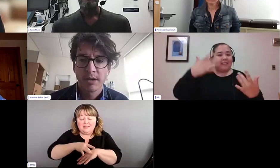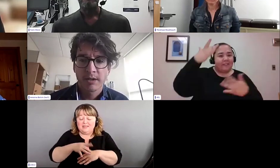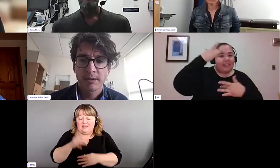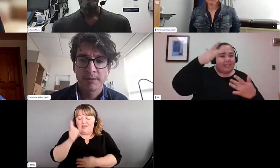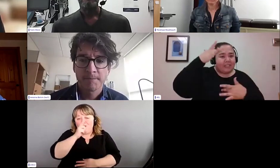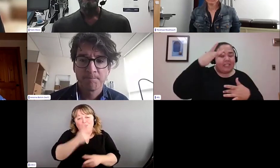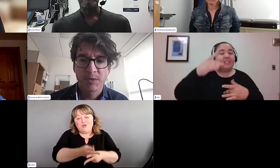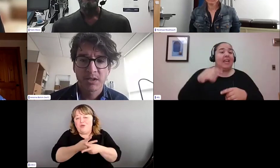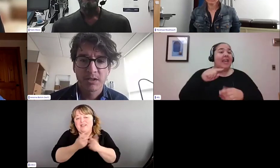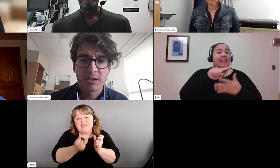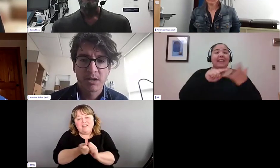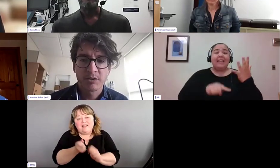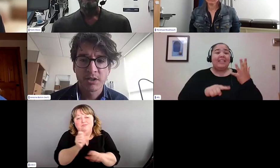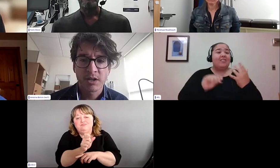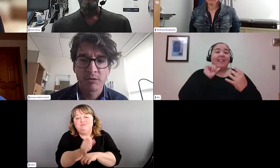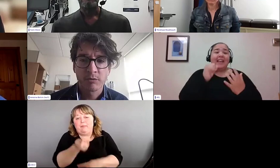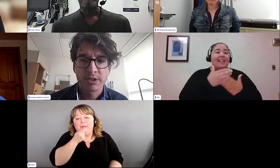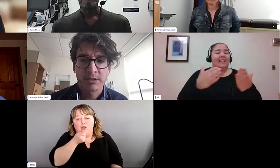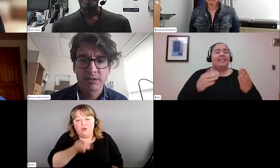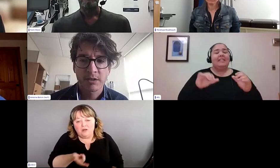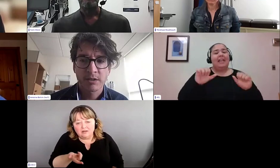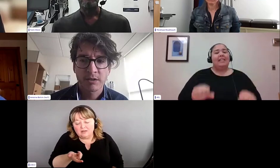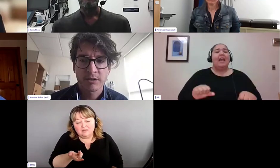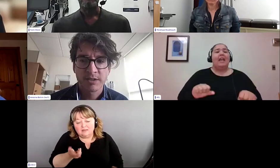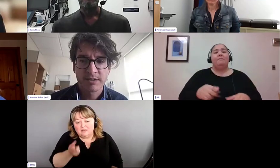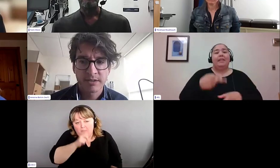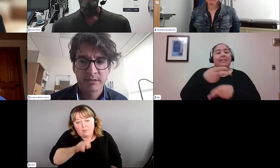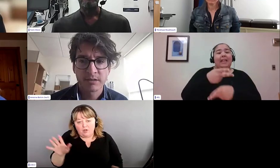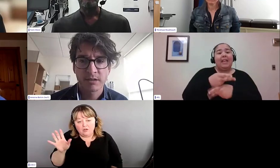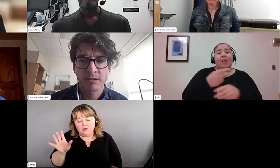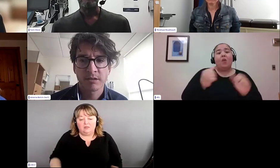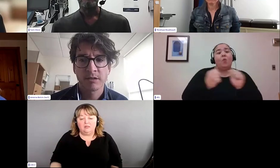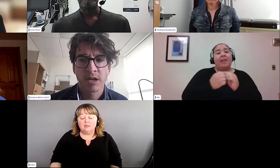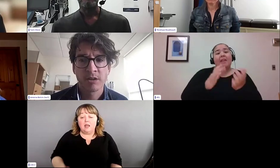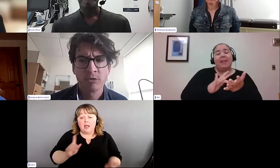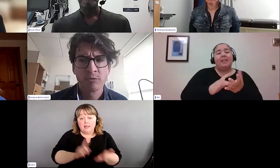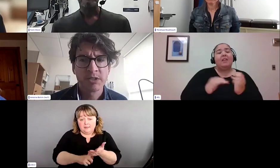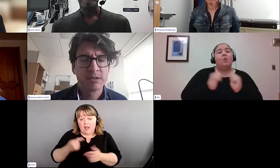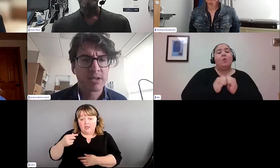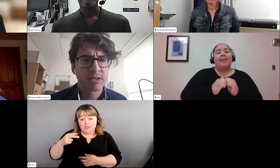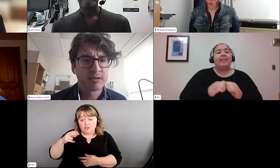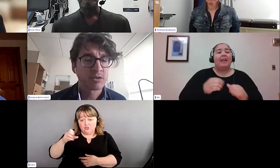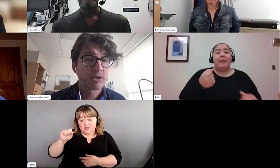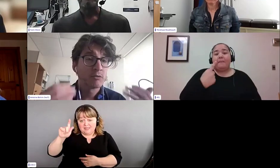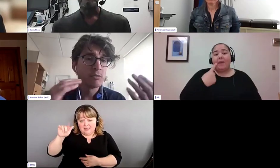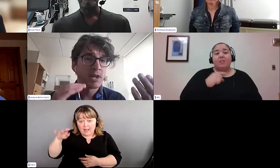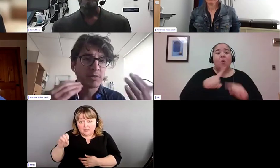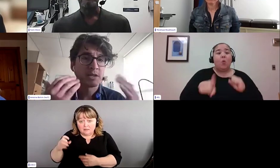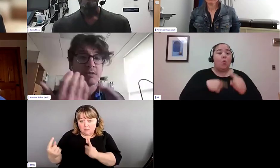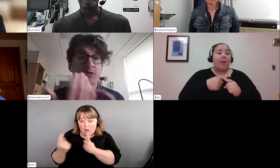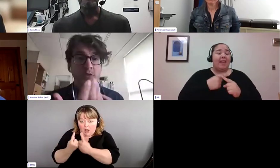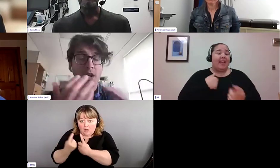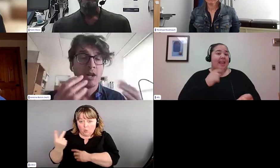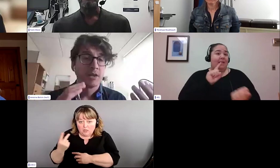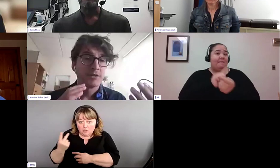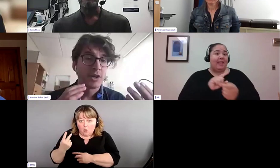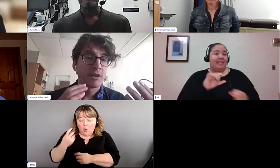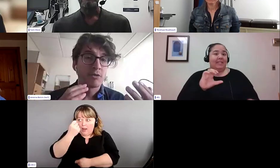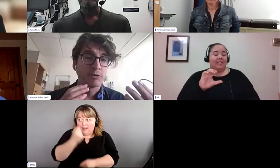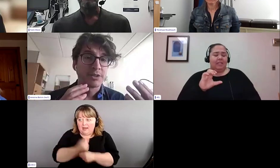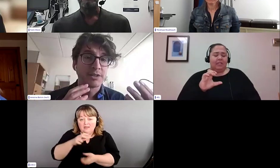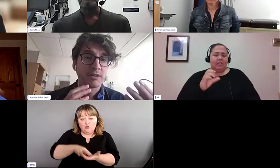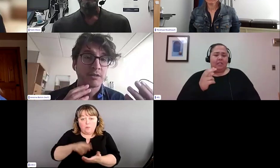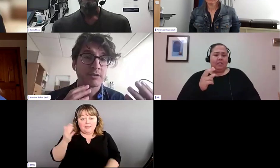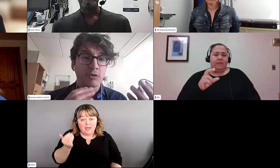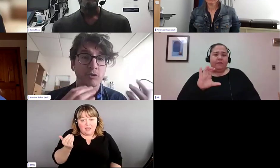And these are not things that can be taken care of with medication, with the little pills. When I met Ghislaine in